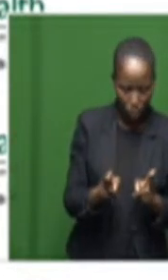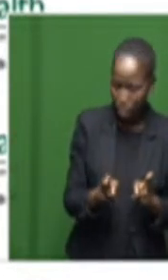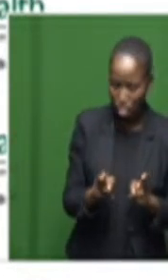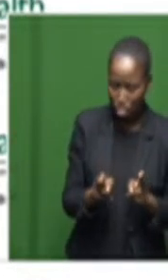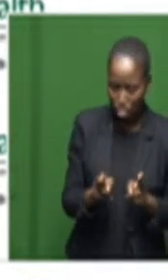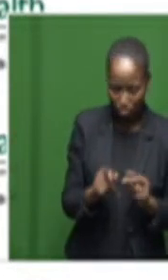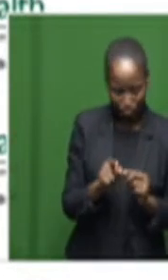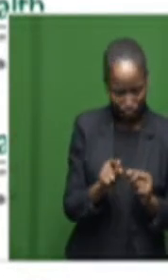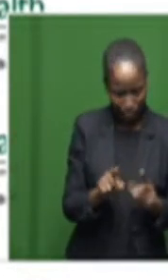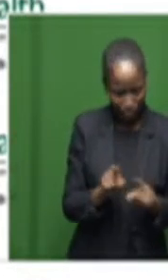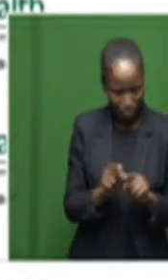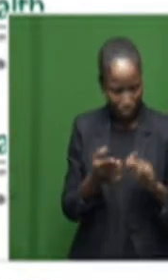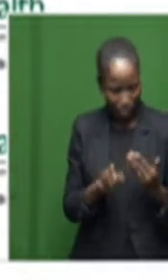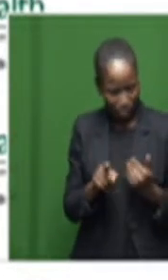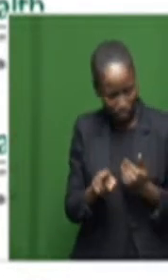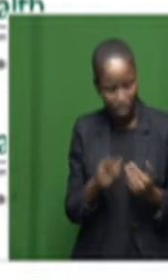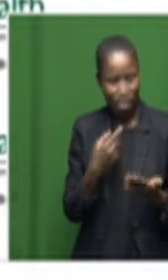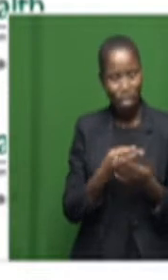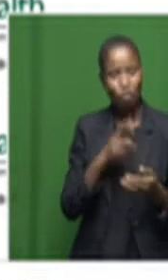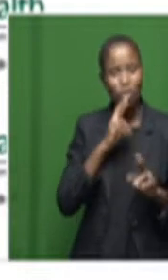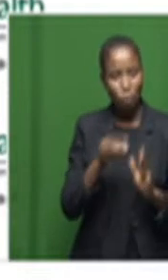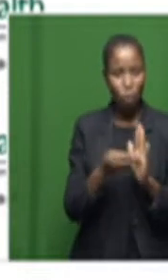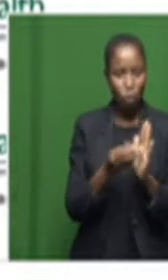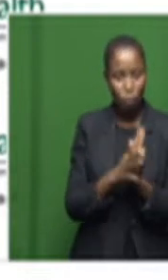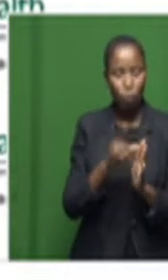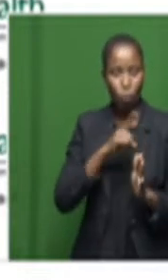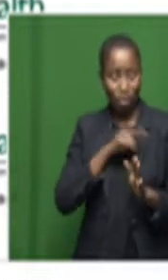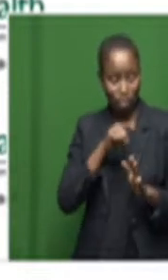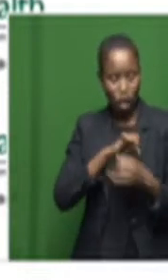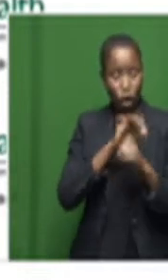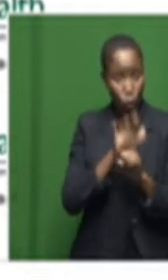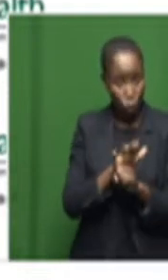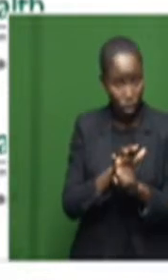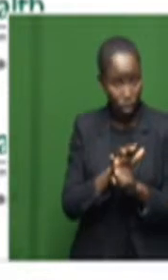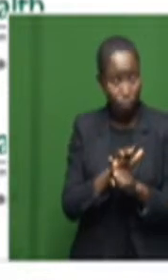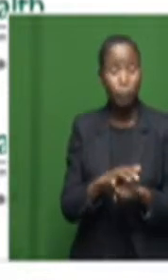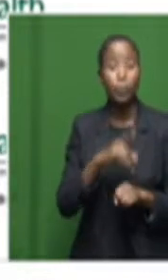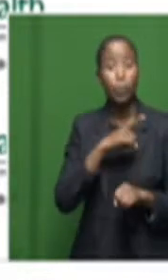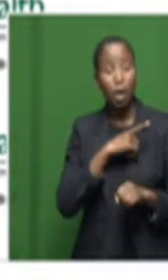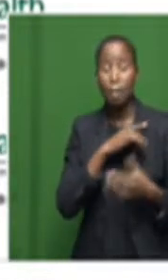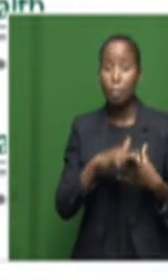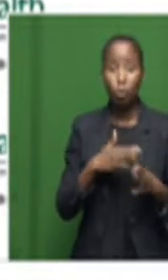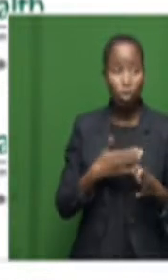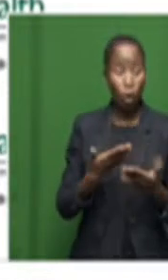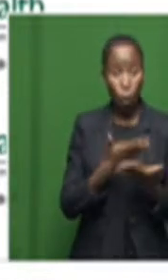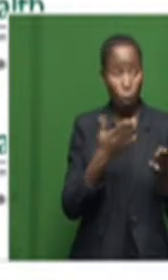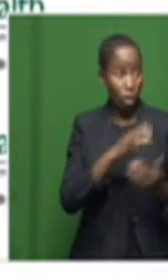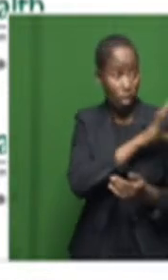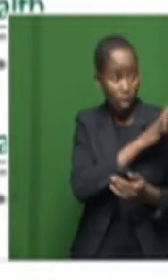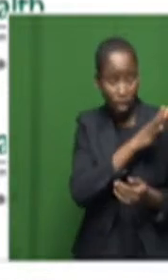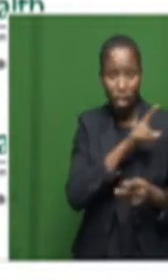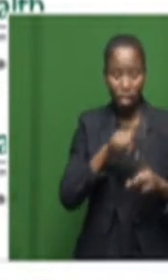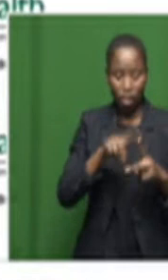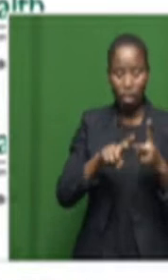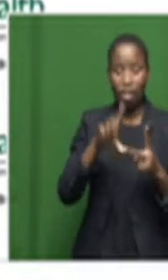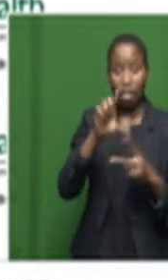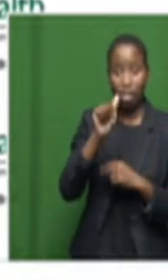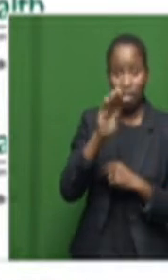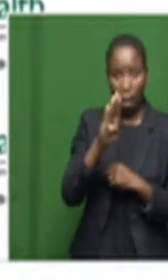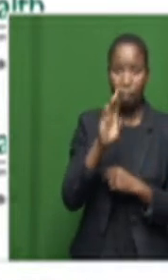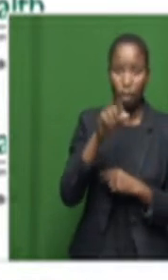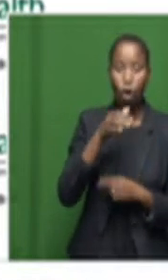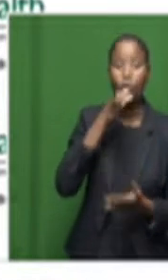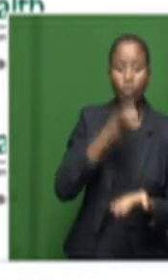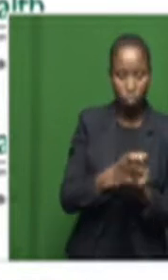deaths which we report that these are due to COVID-19 because not only clinical, but also laboratory confirmed.